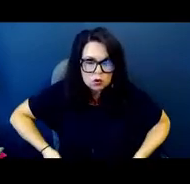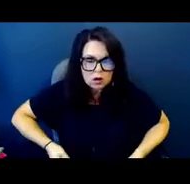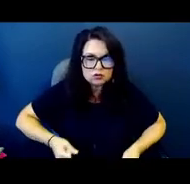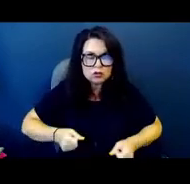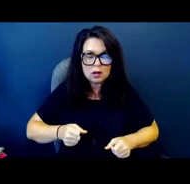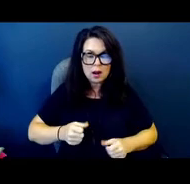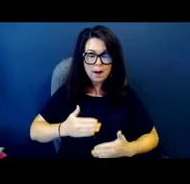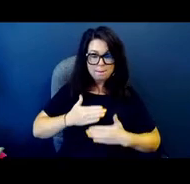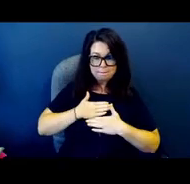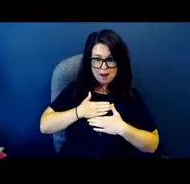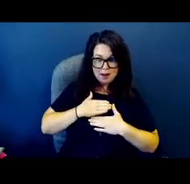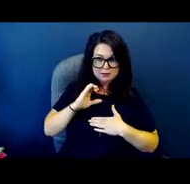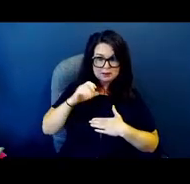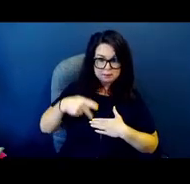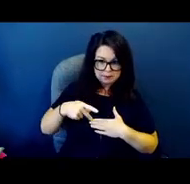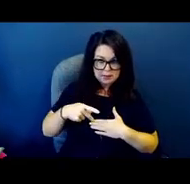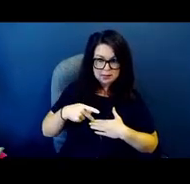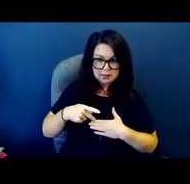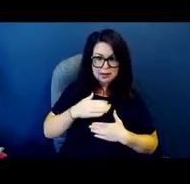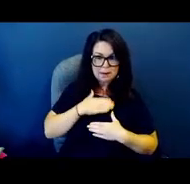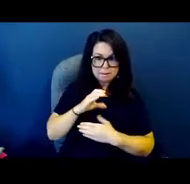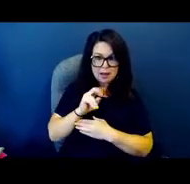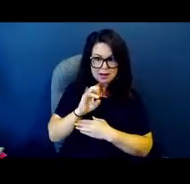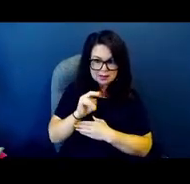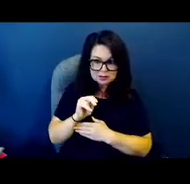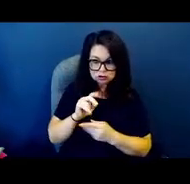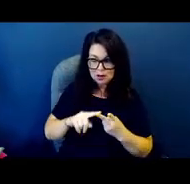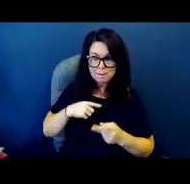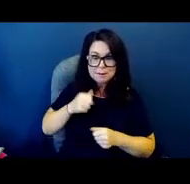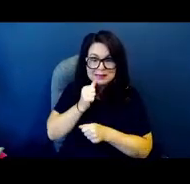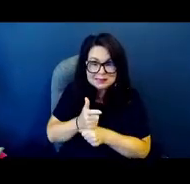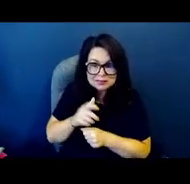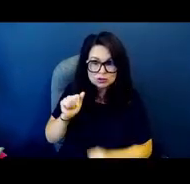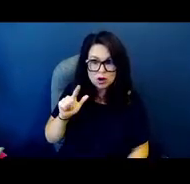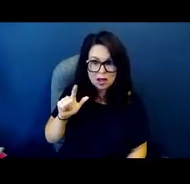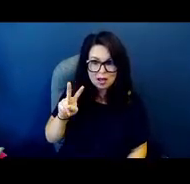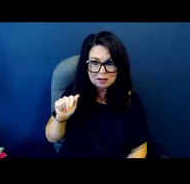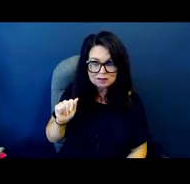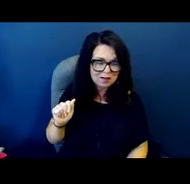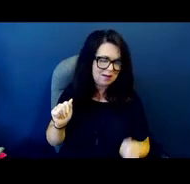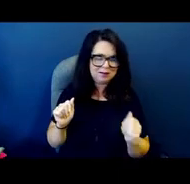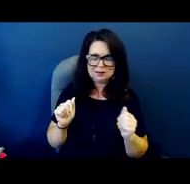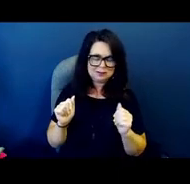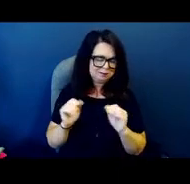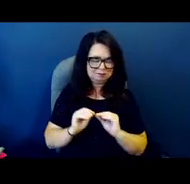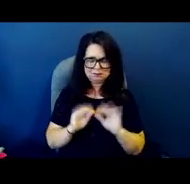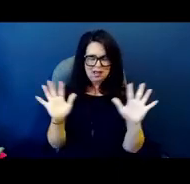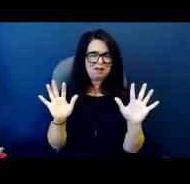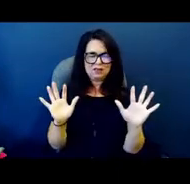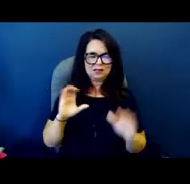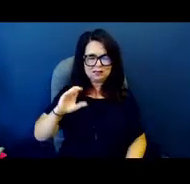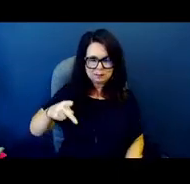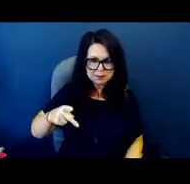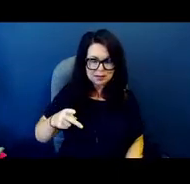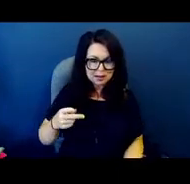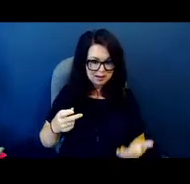of CP, and even more so Alba's level of CP, is very evident because I have a wheelchair.